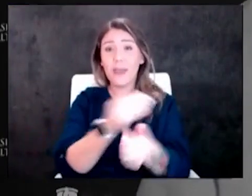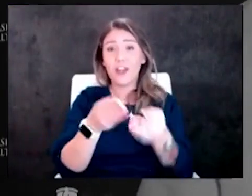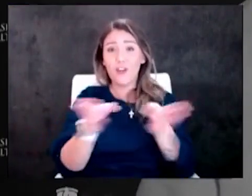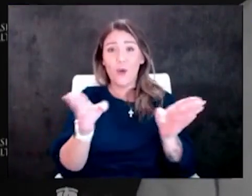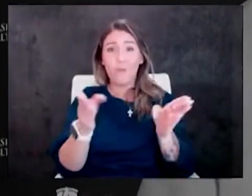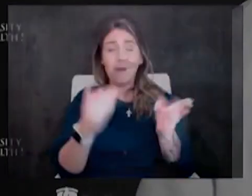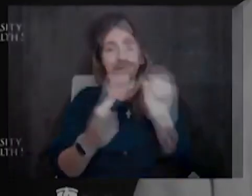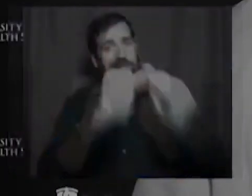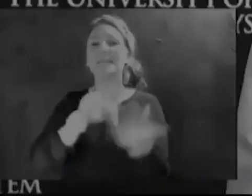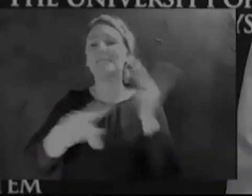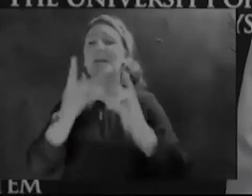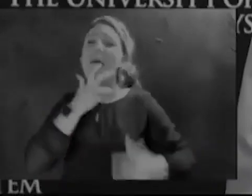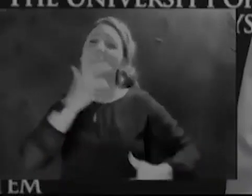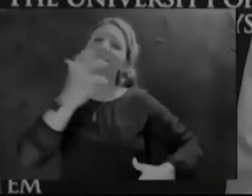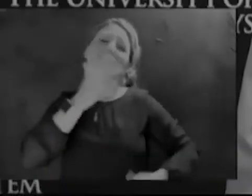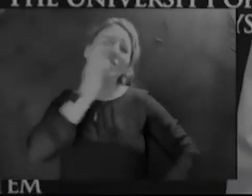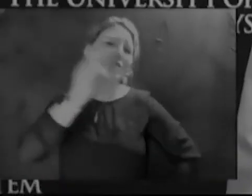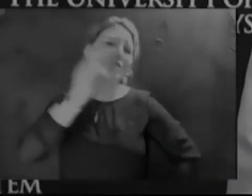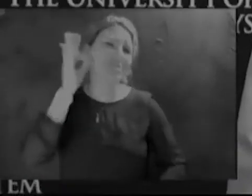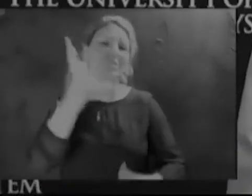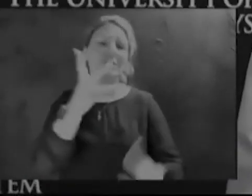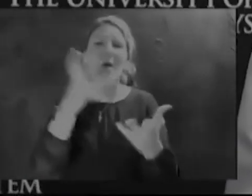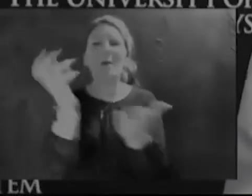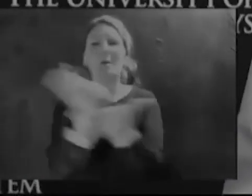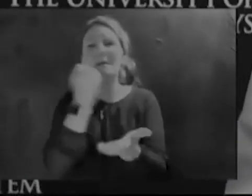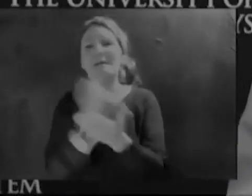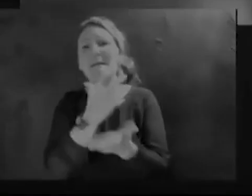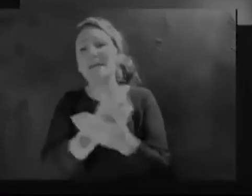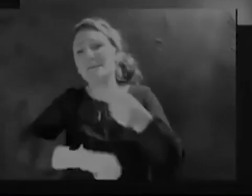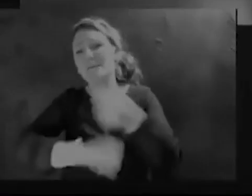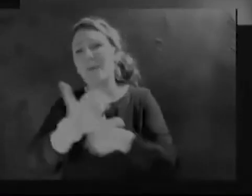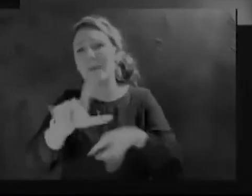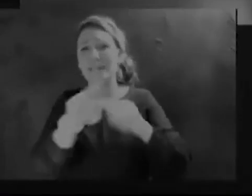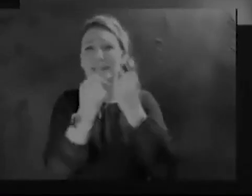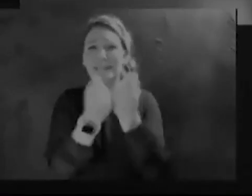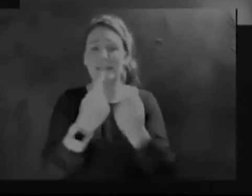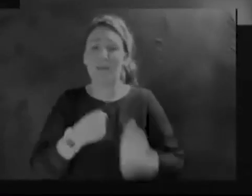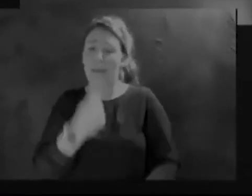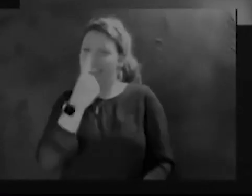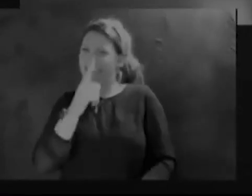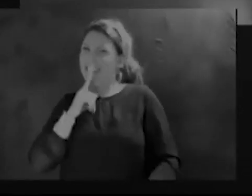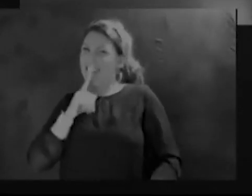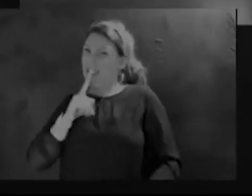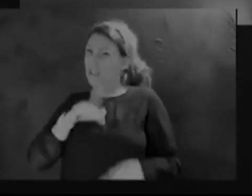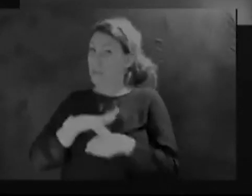with Dr. Stites podcasts. Now everywhere podcasts are available.